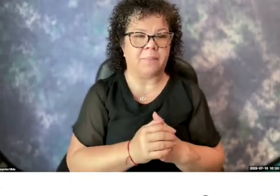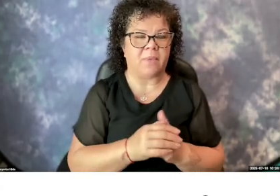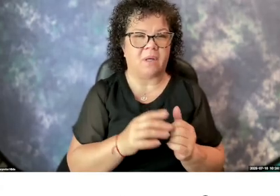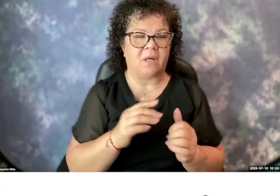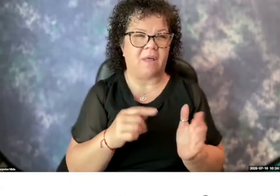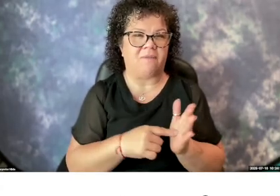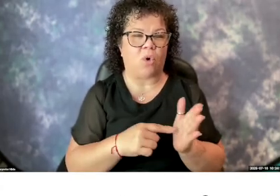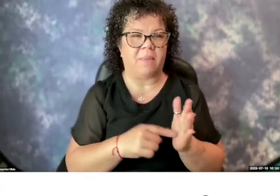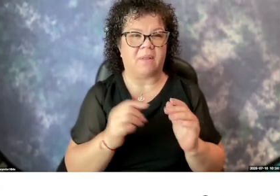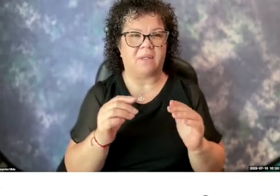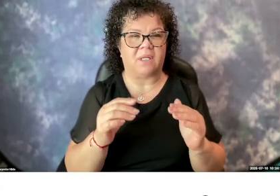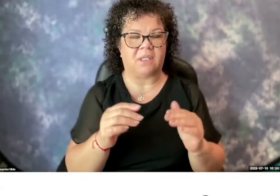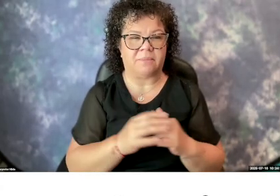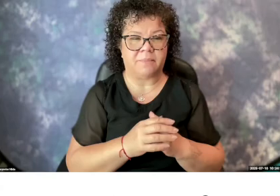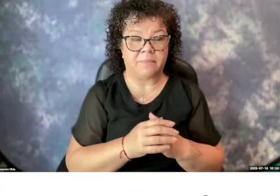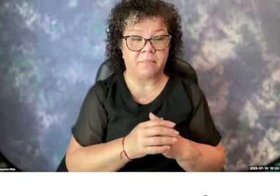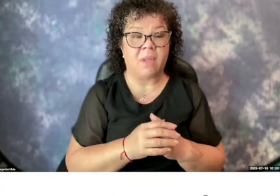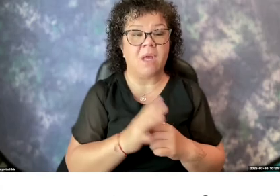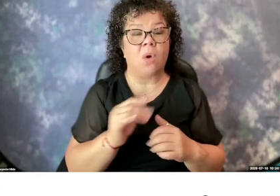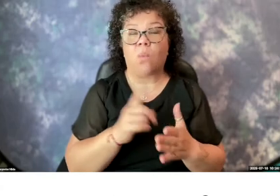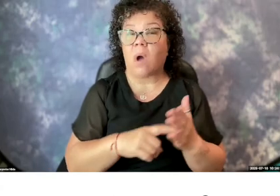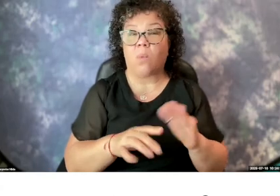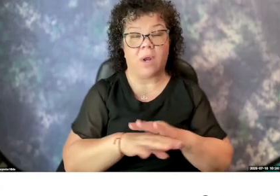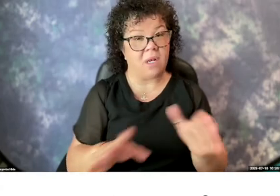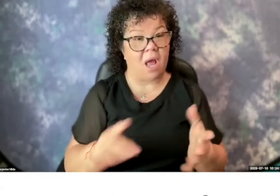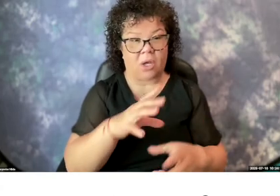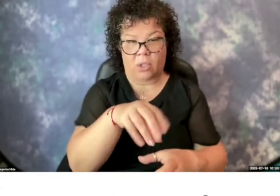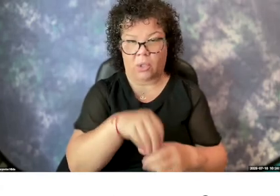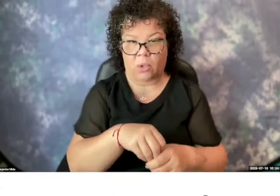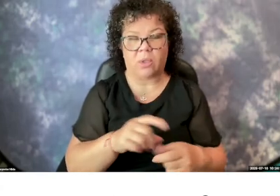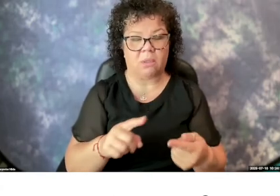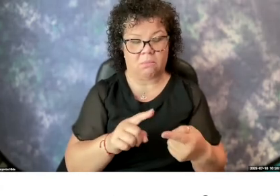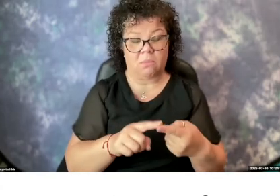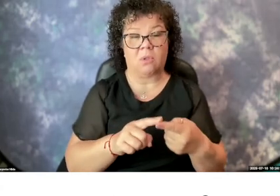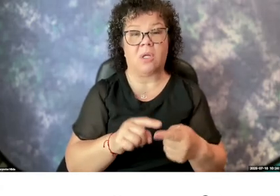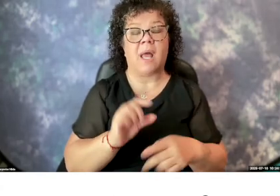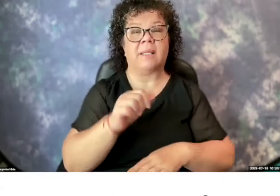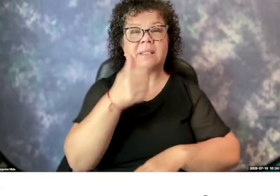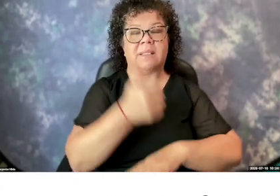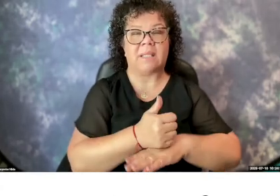What we're not accounting for in this presentation is the cost of installing charging infrastructure at